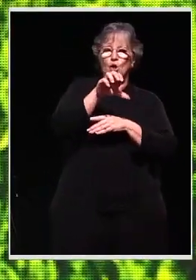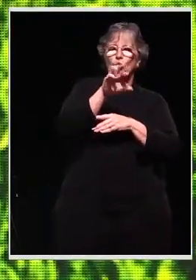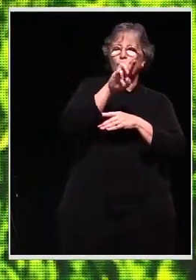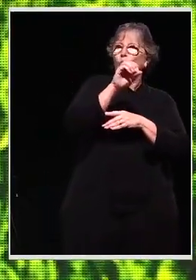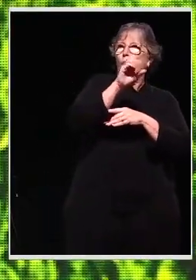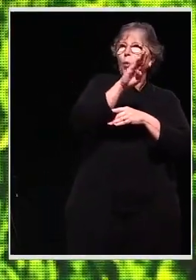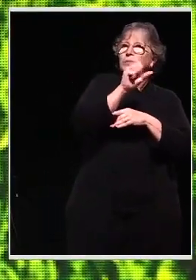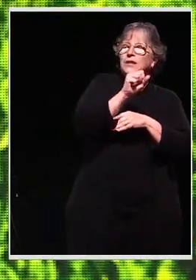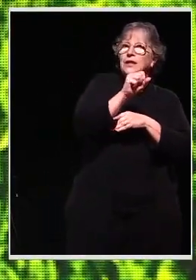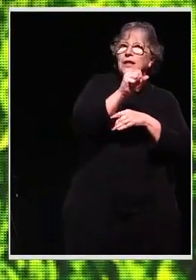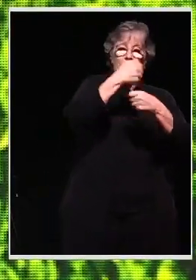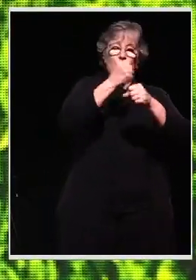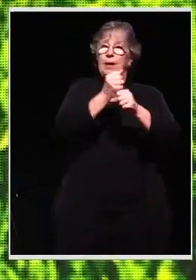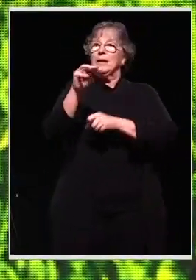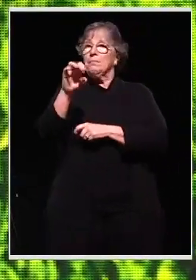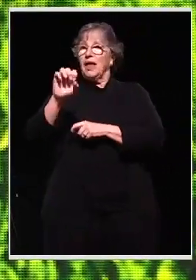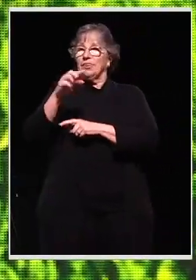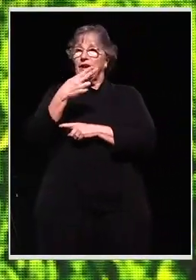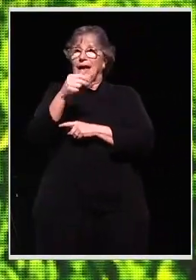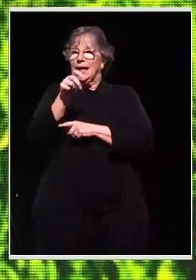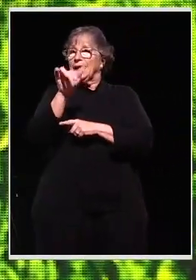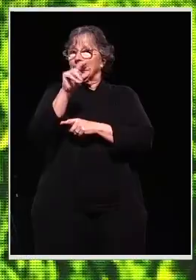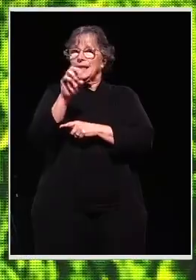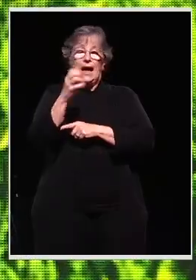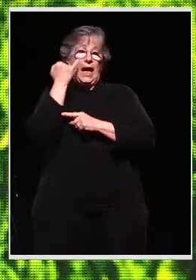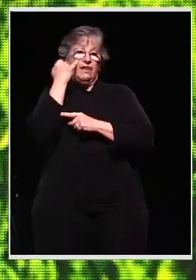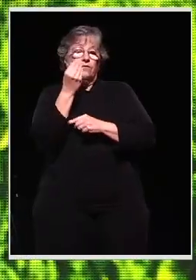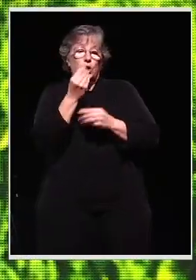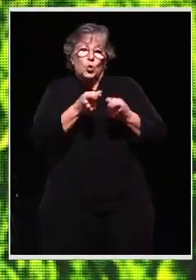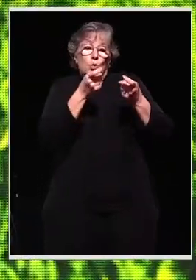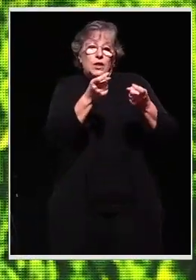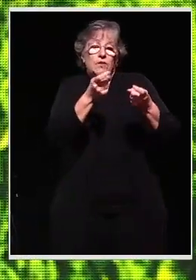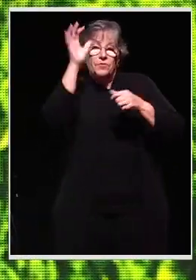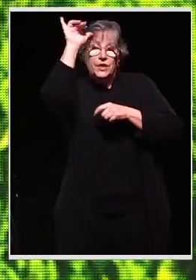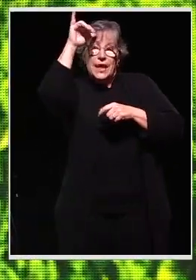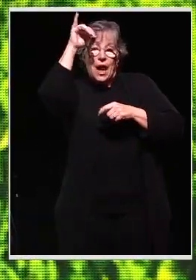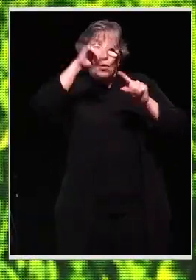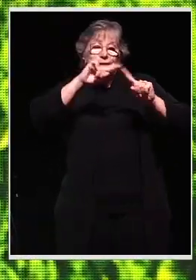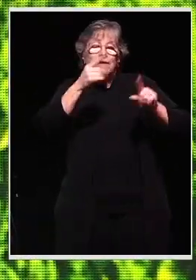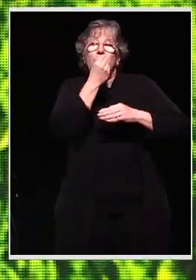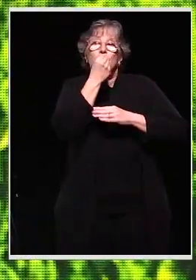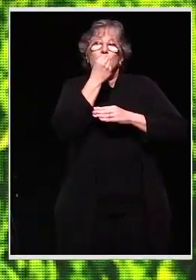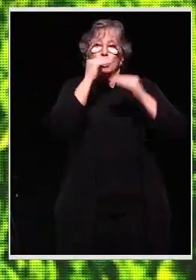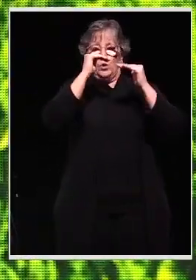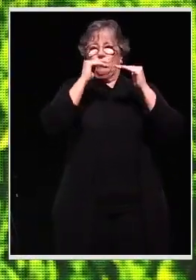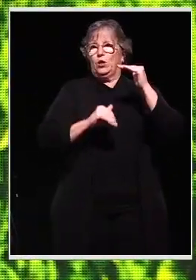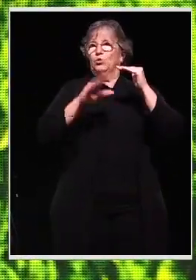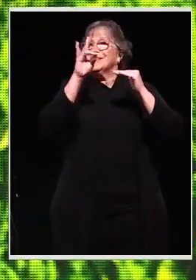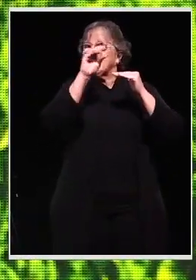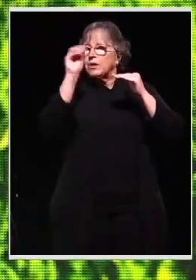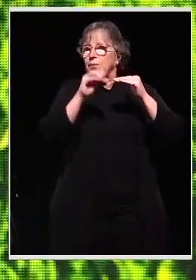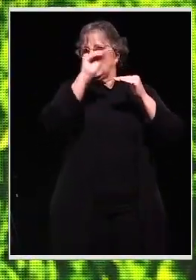and they're producing methane. And if you feed the cow differently, you can cut those emissions by 70%. So whether it's